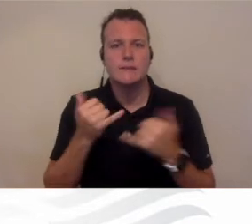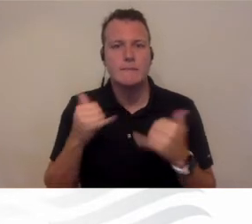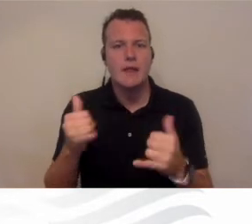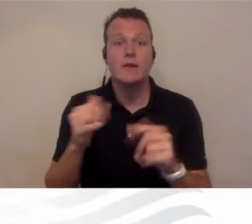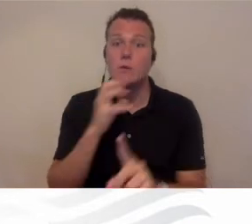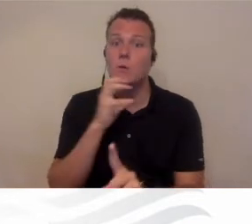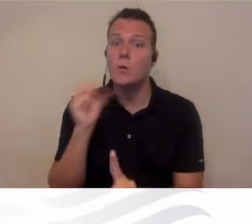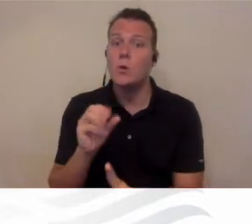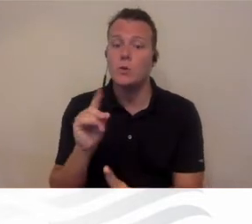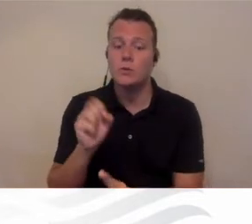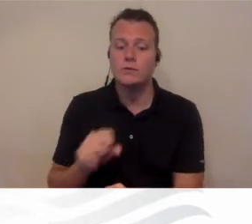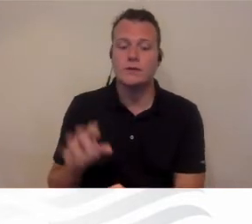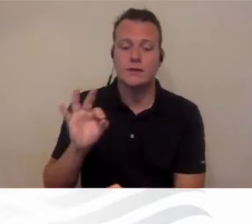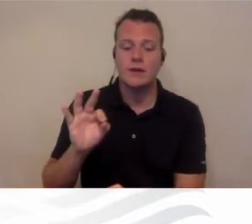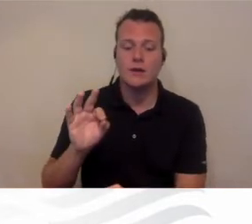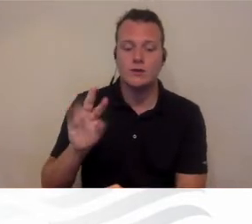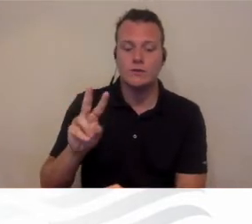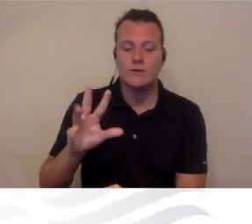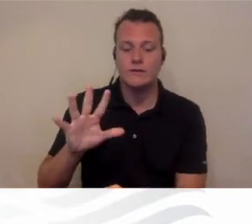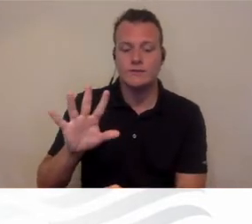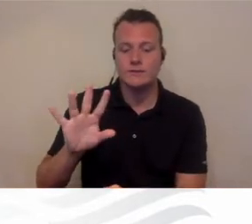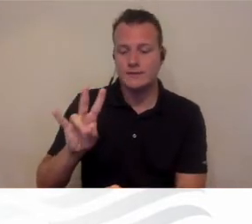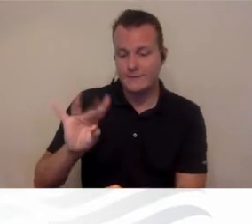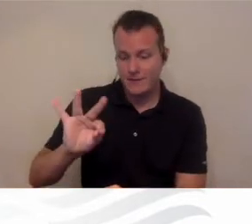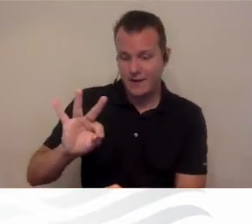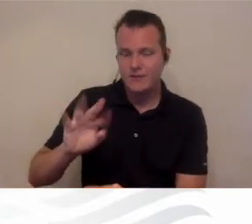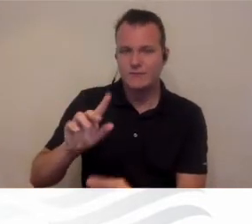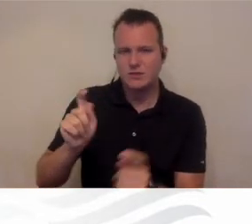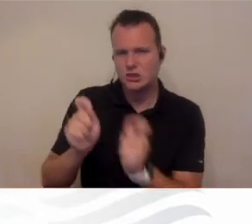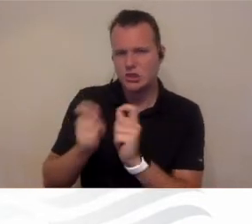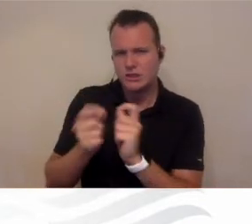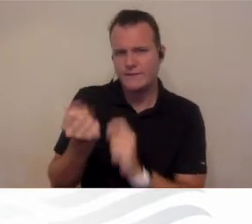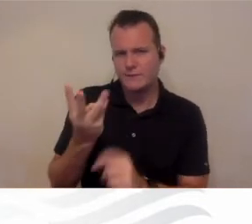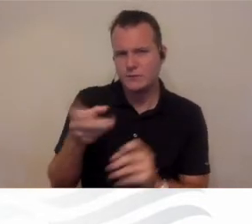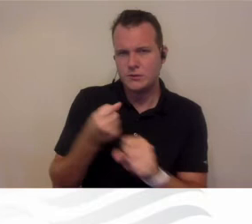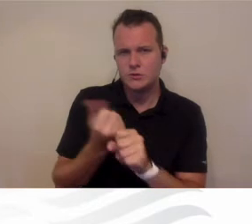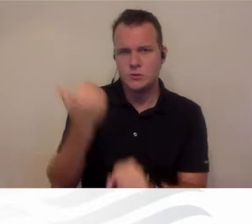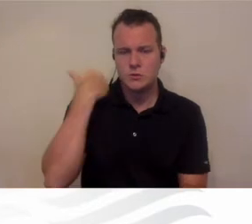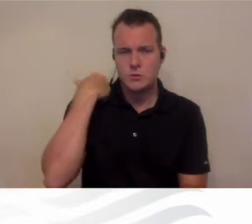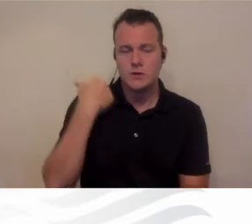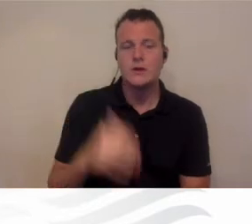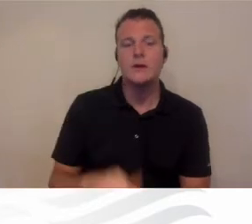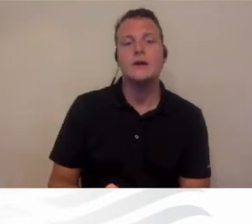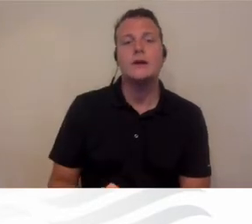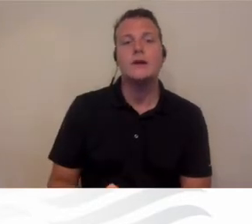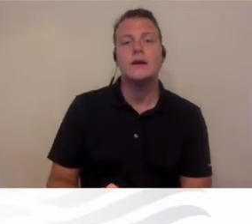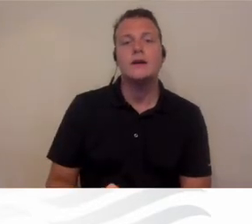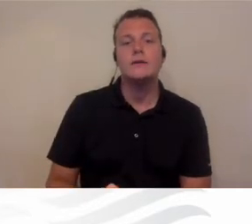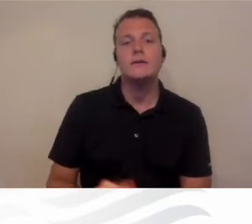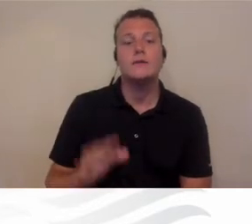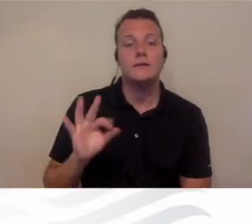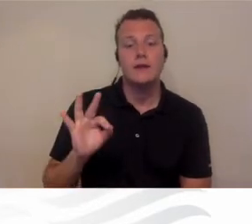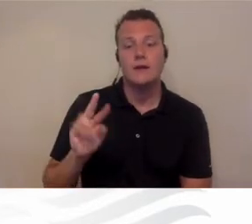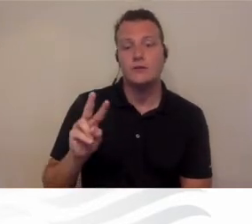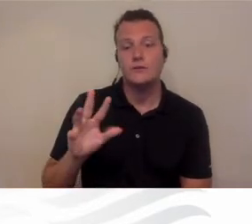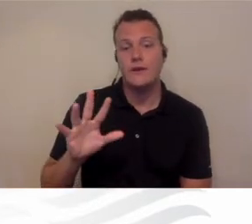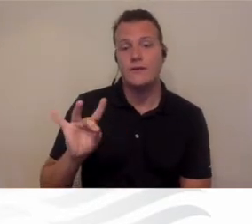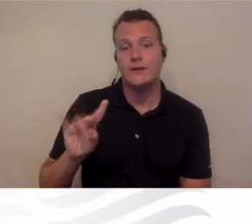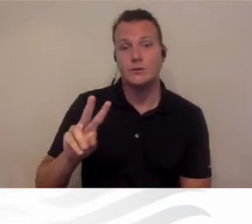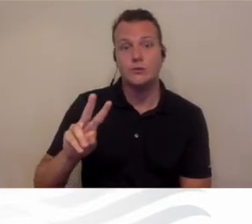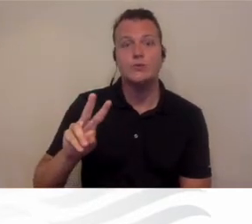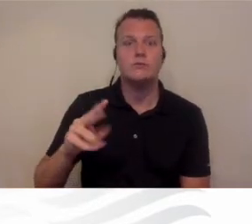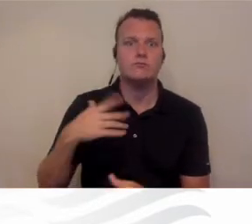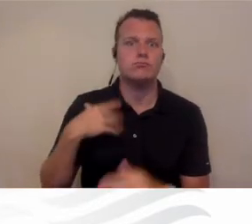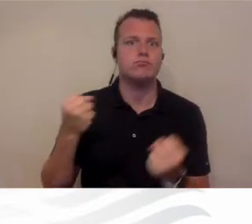was readjusted a couple of years ago. So it's different. 92582 has been around for a long time,